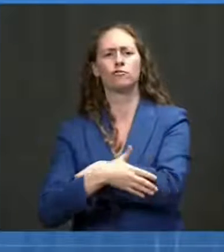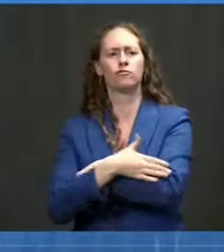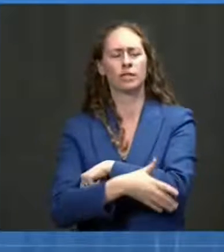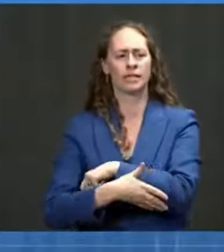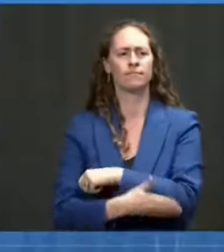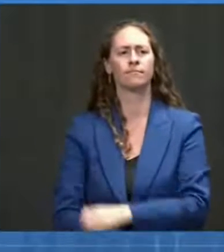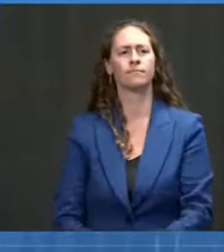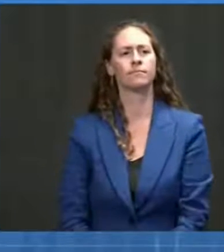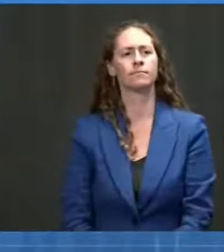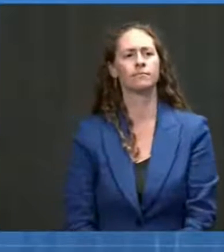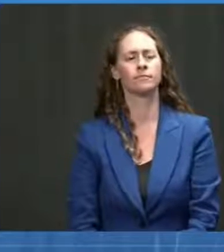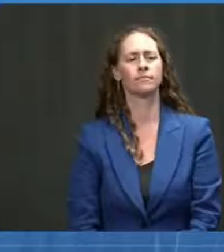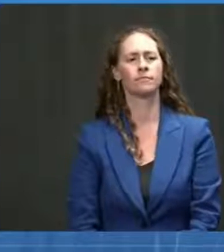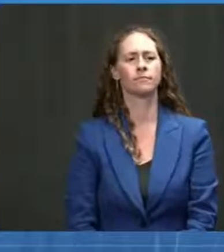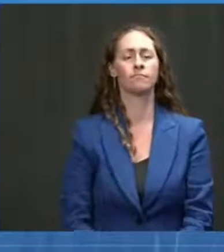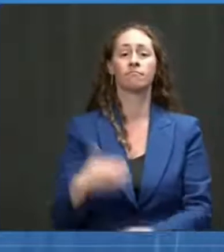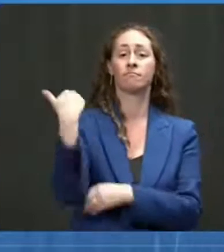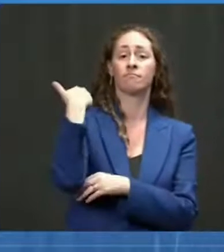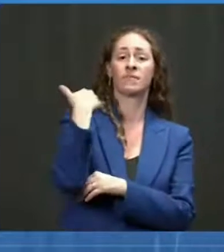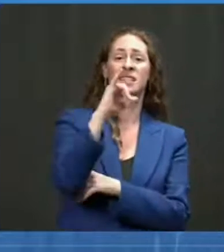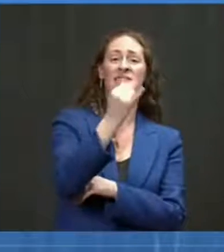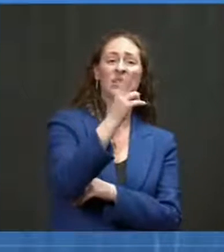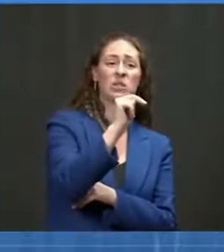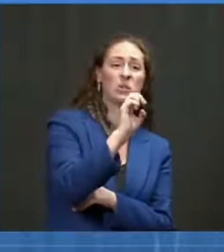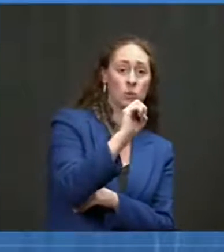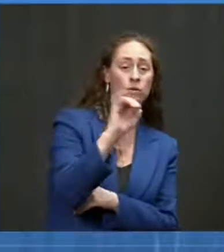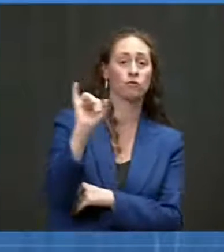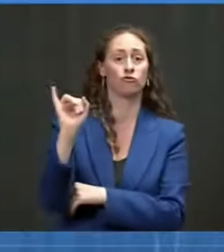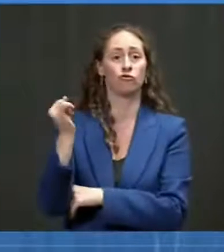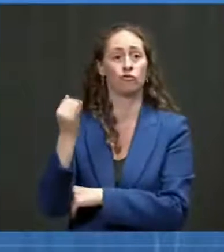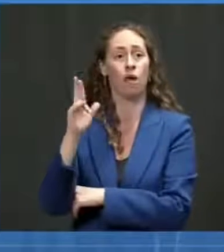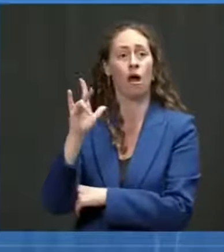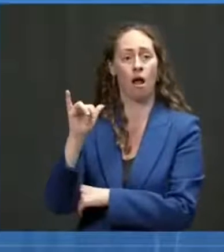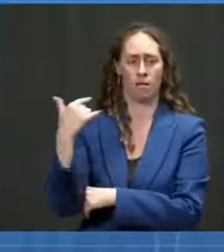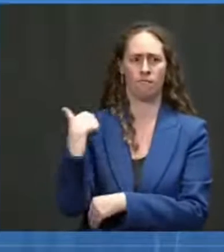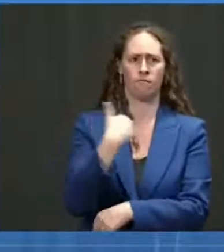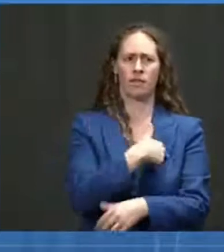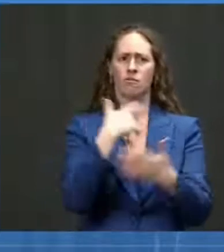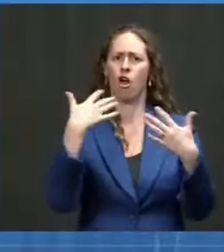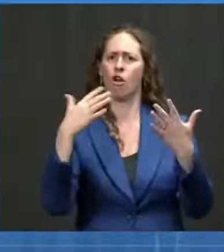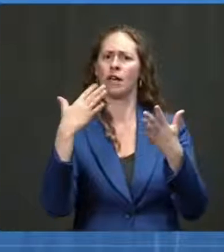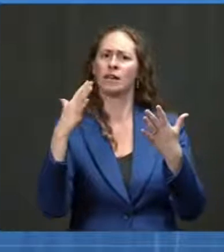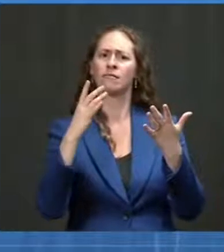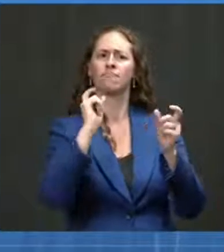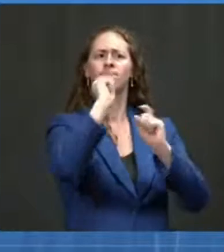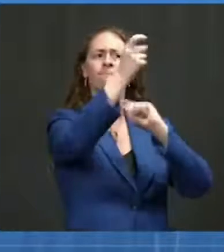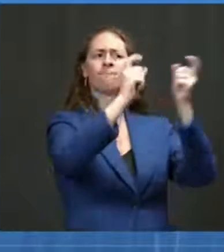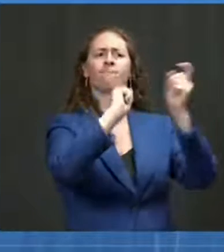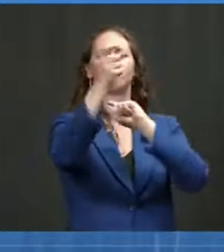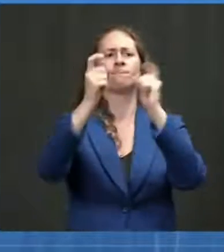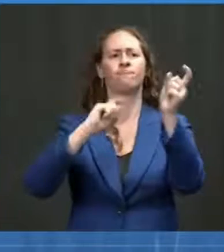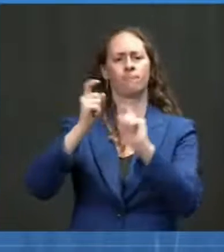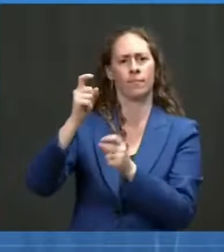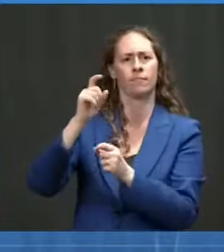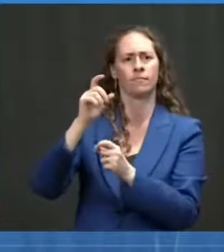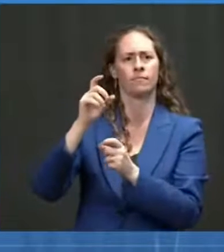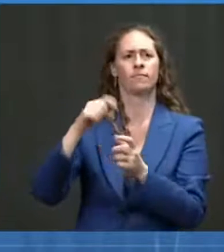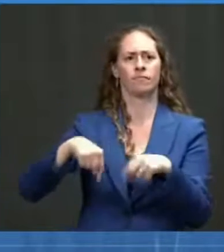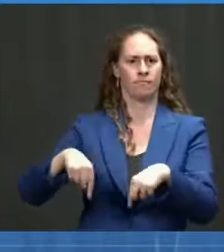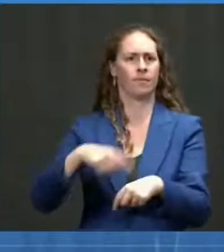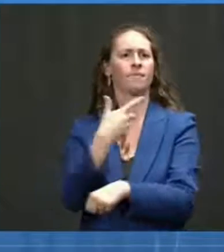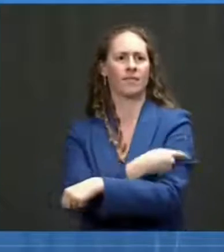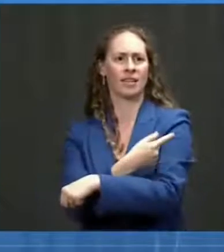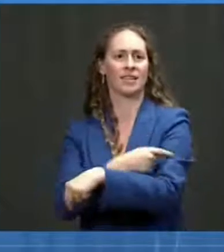July, the U.S. administered 50 million shots here in the United States, and we